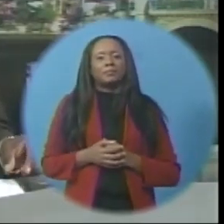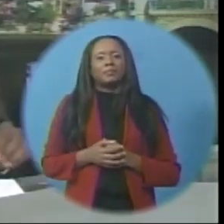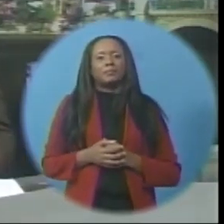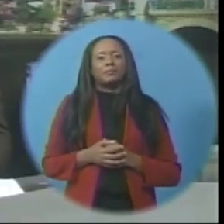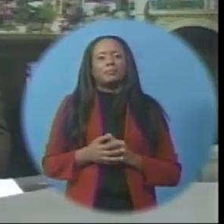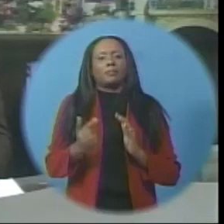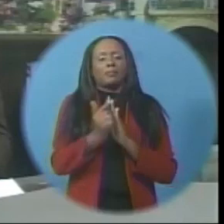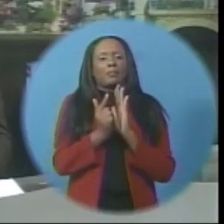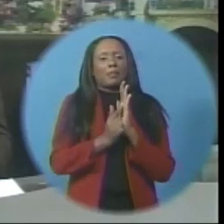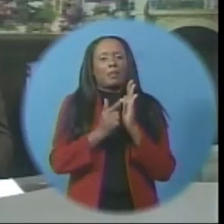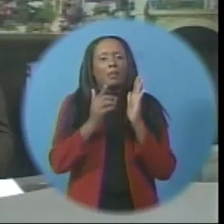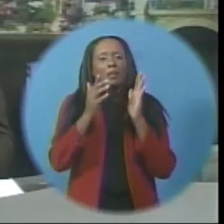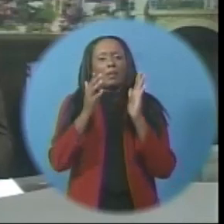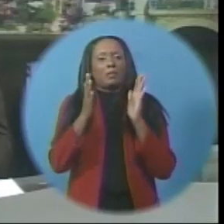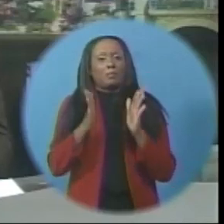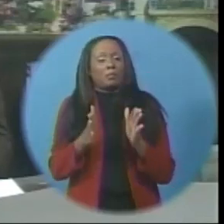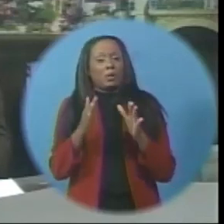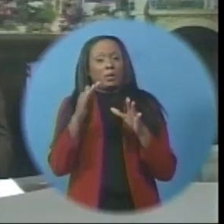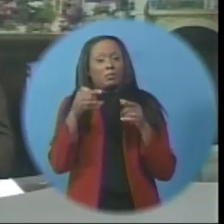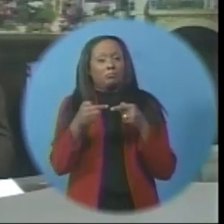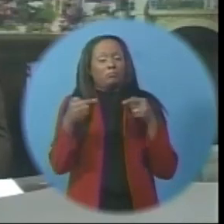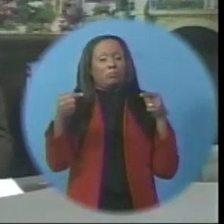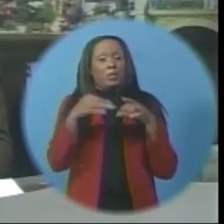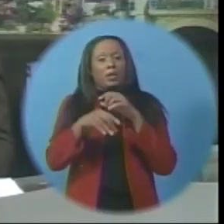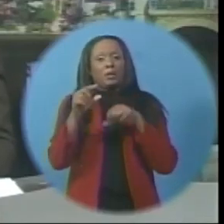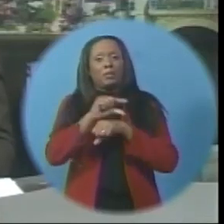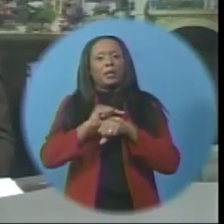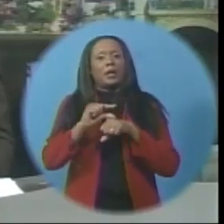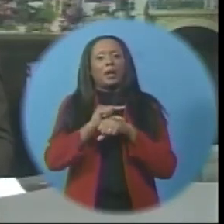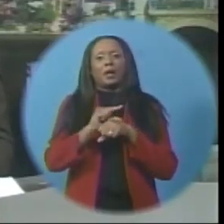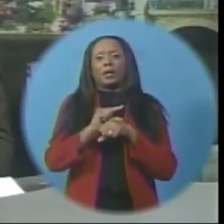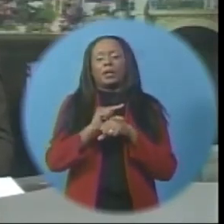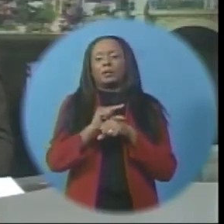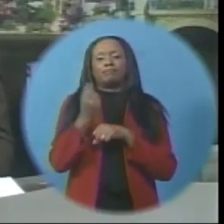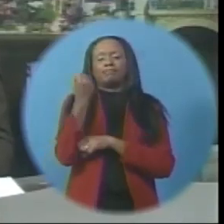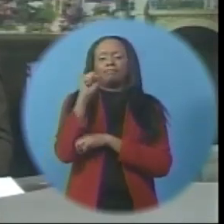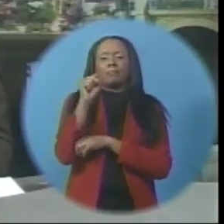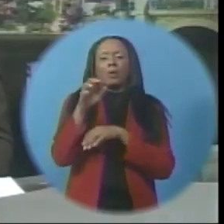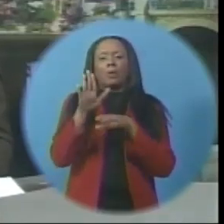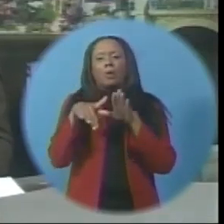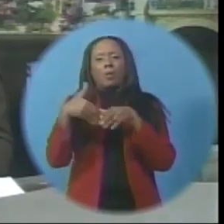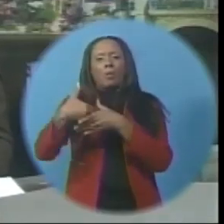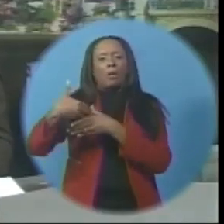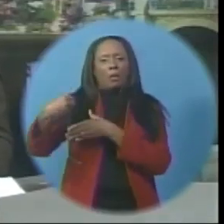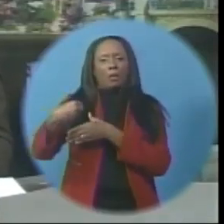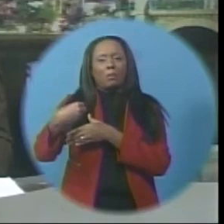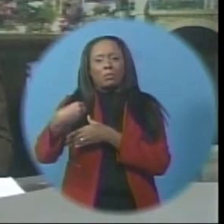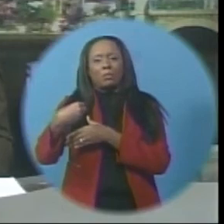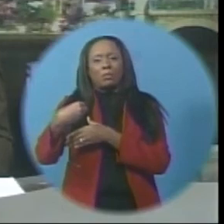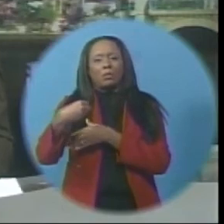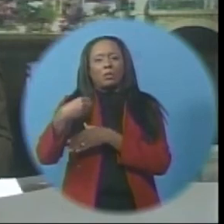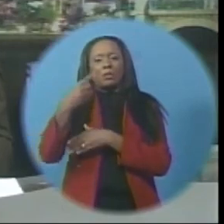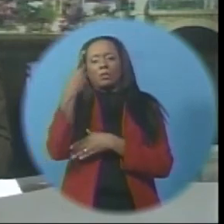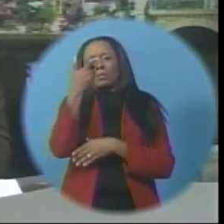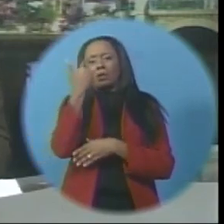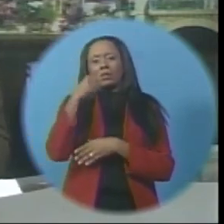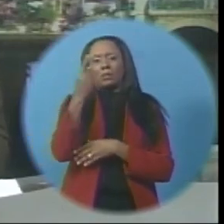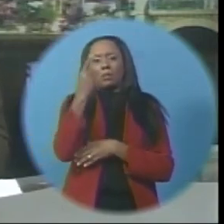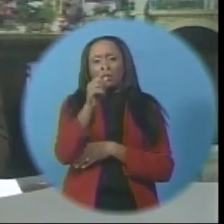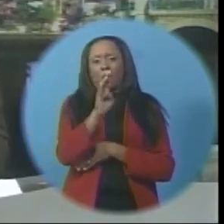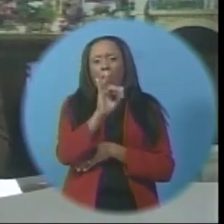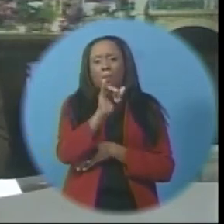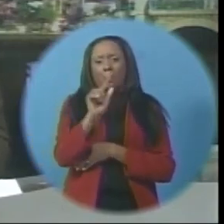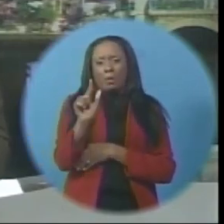Opposition legislators in Grenada staged a walkout today during debate on the hydrocarbon incentive bill. They are protesting